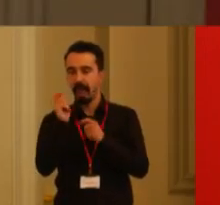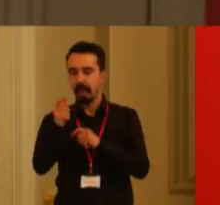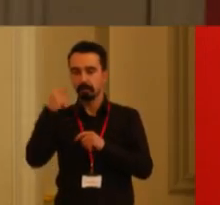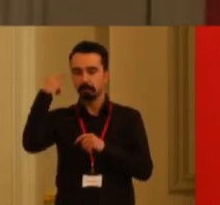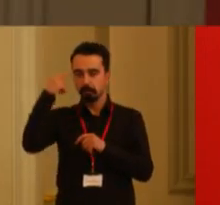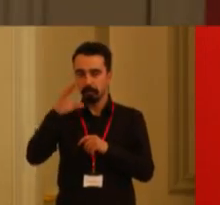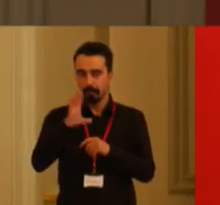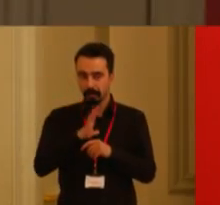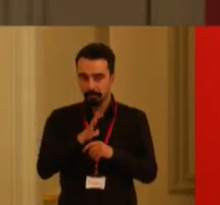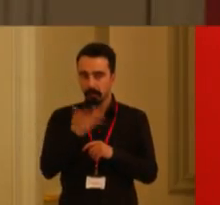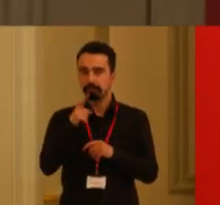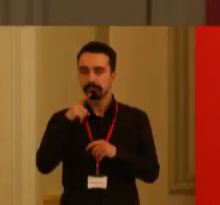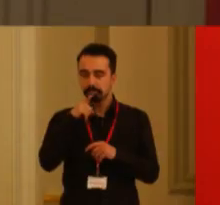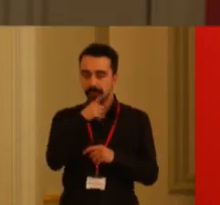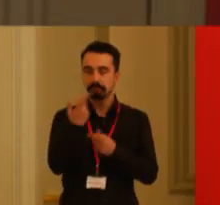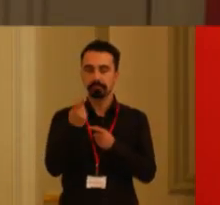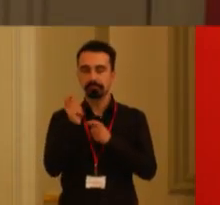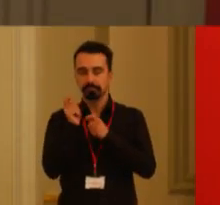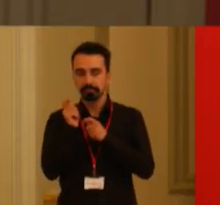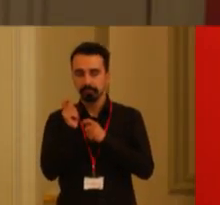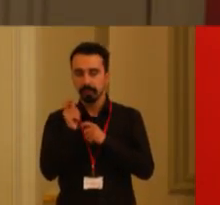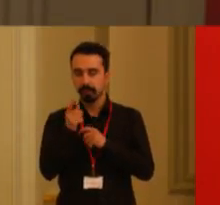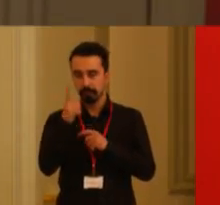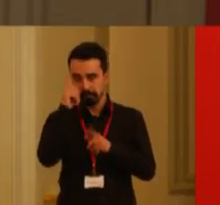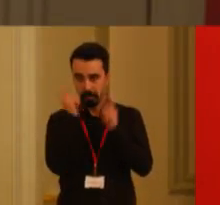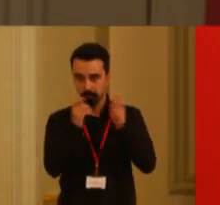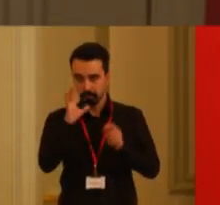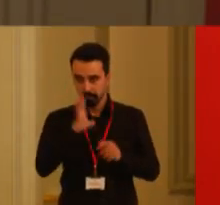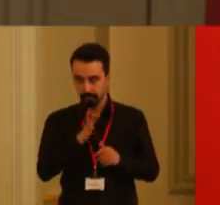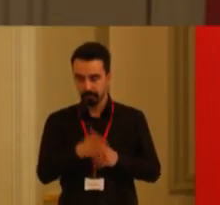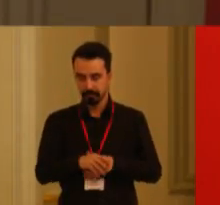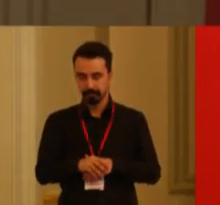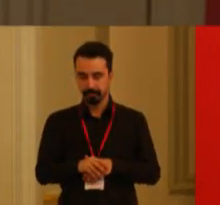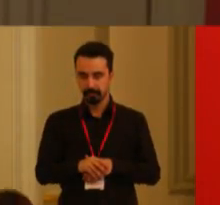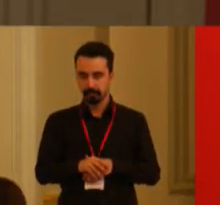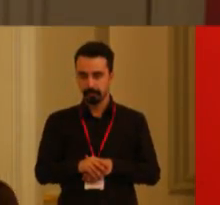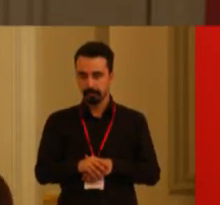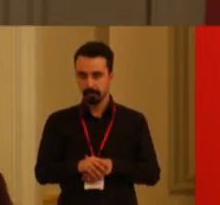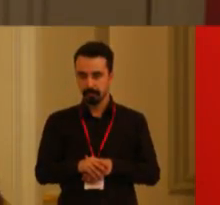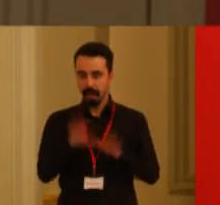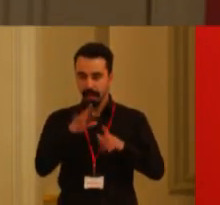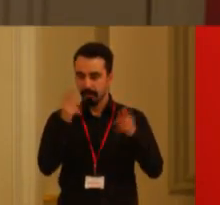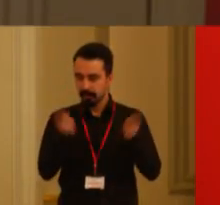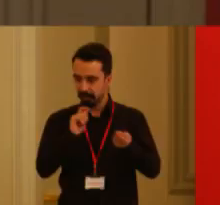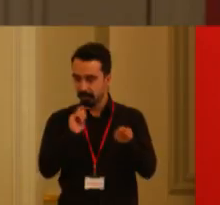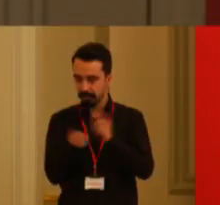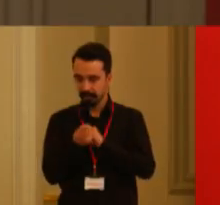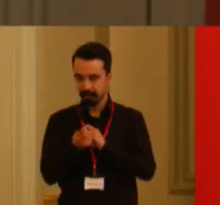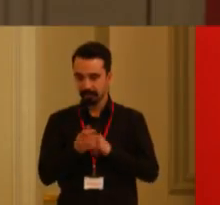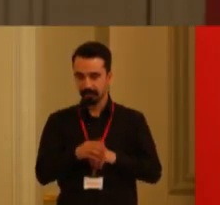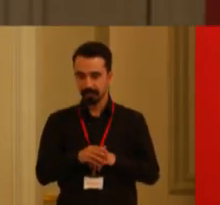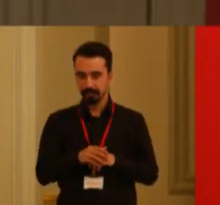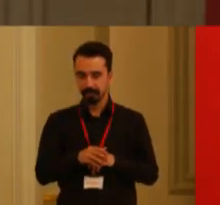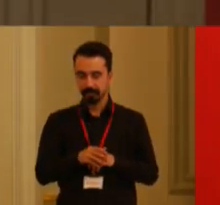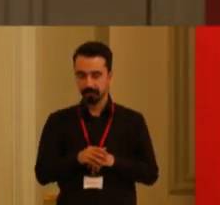future employment? Do you think that education is transforming, or is there enough pressure? Jobs